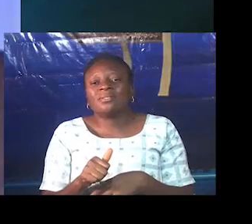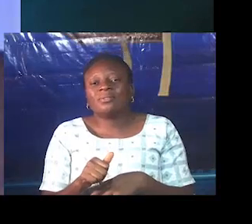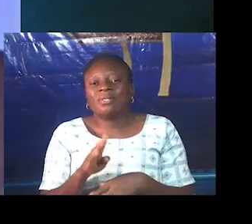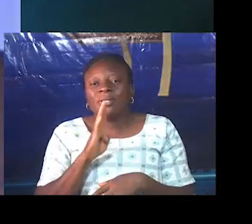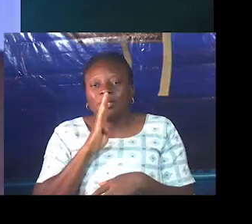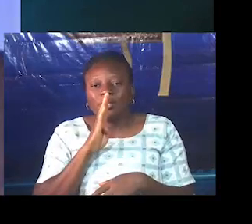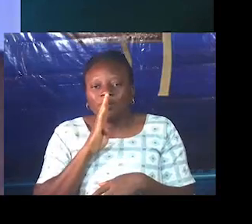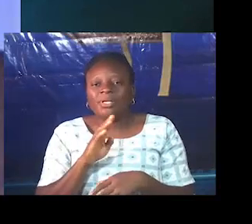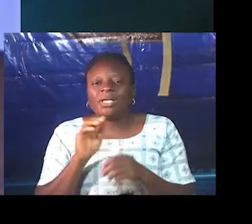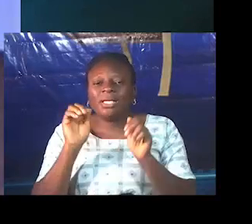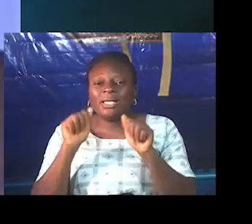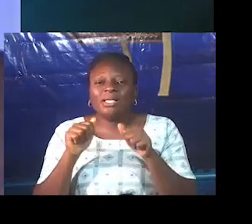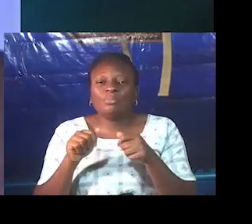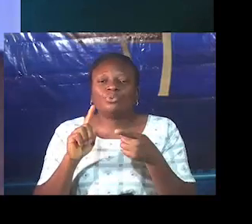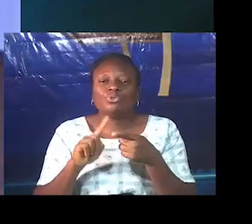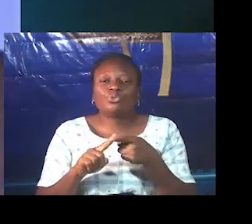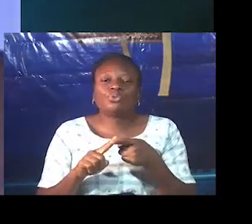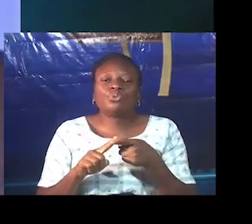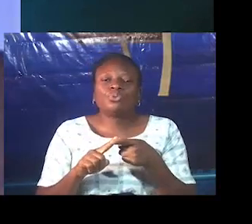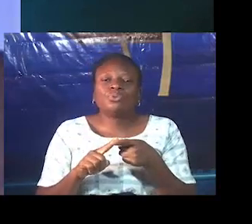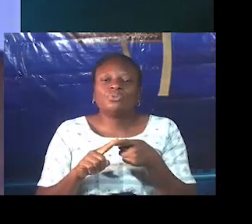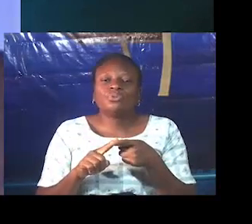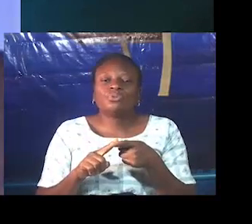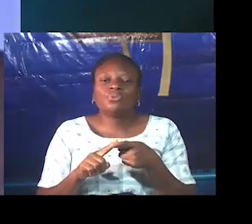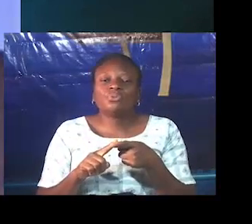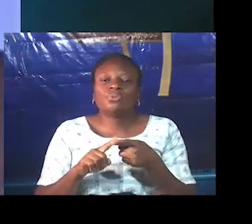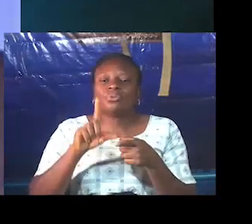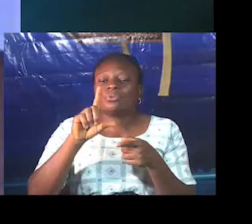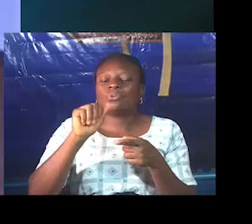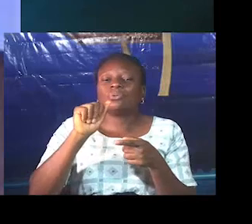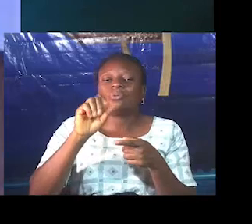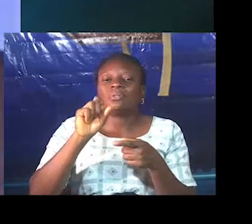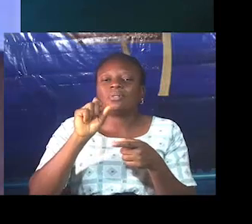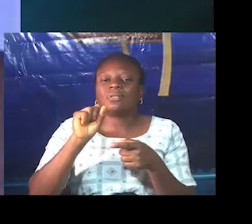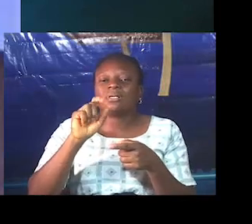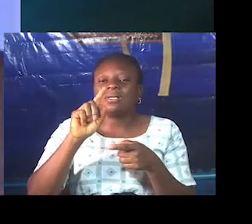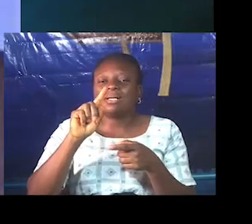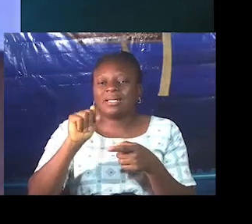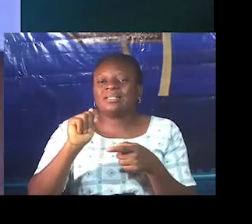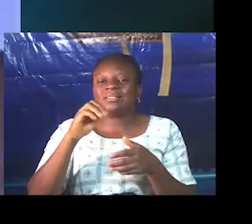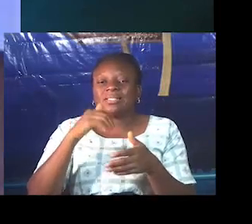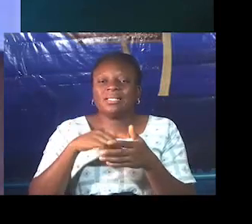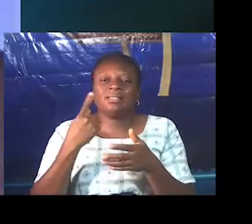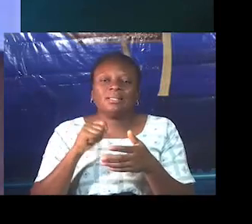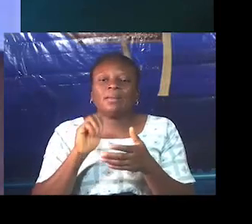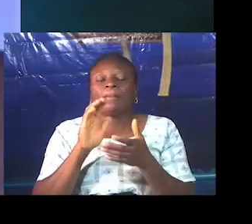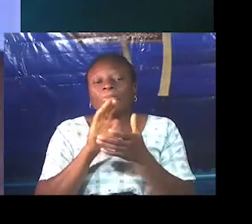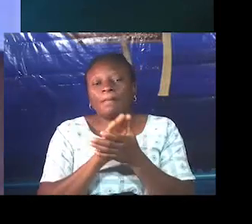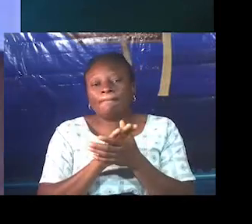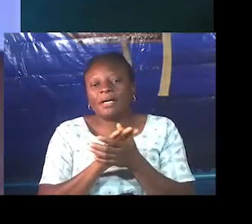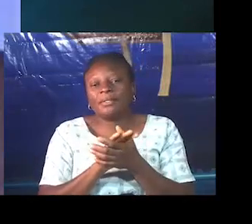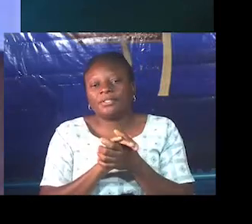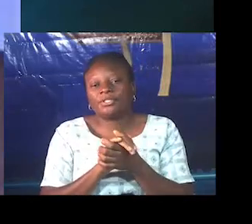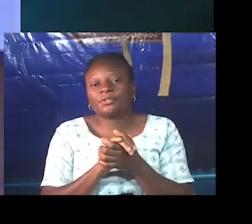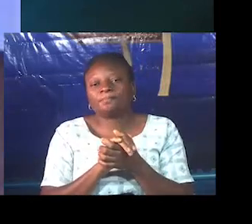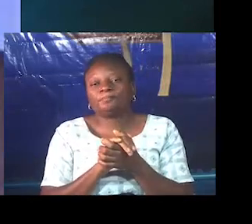make sure that he does not overwhelm you with everyday visit while you are still seeking the face of God. While you are seeking the face of